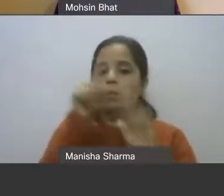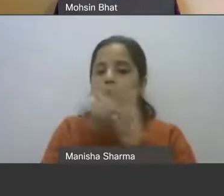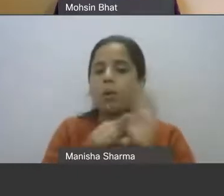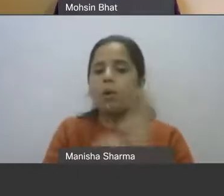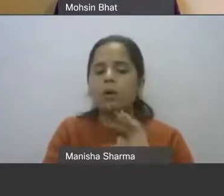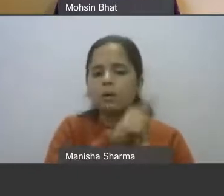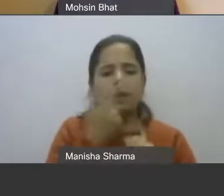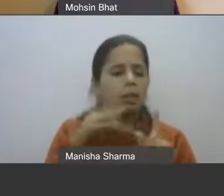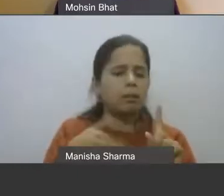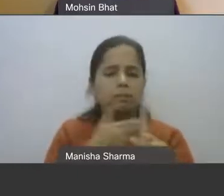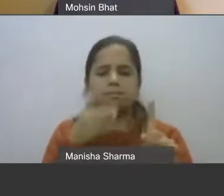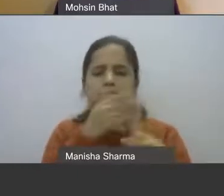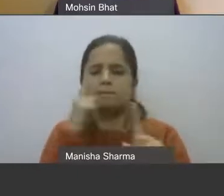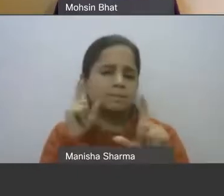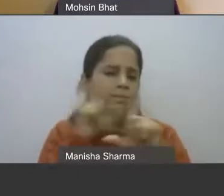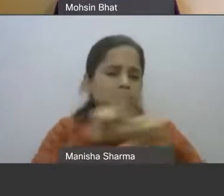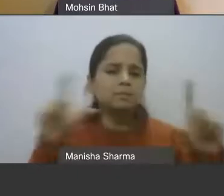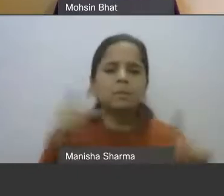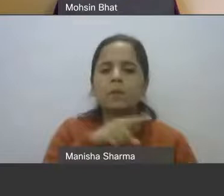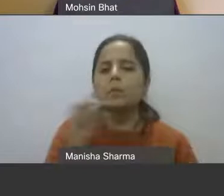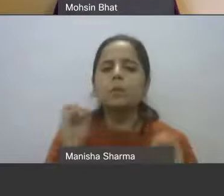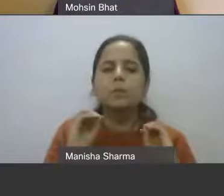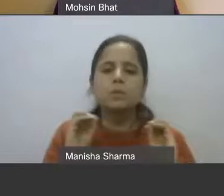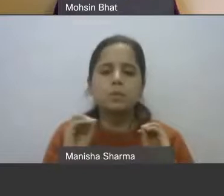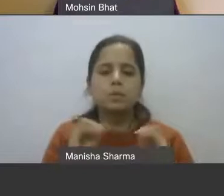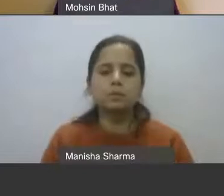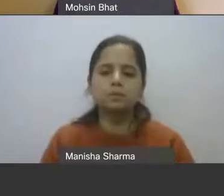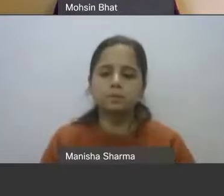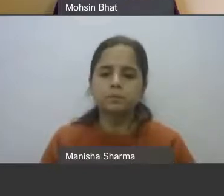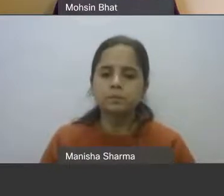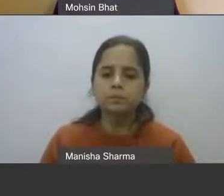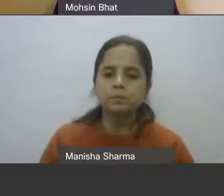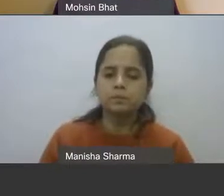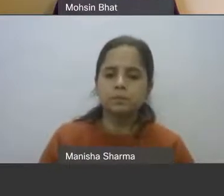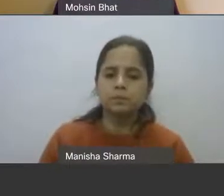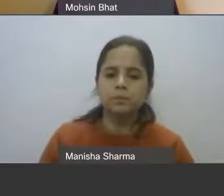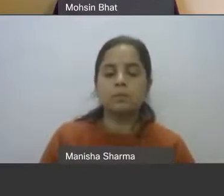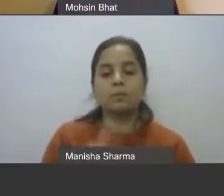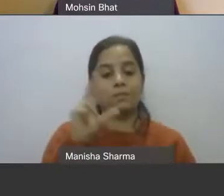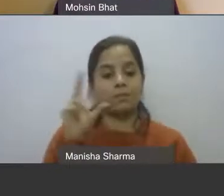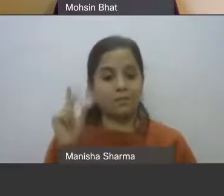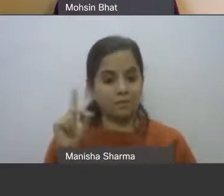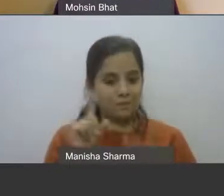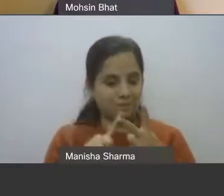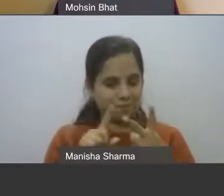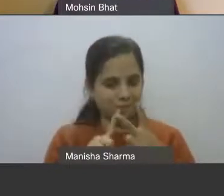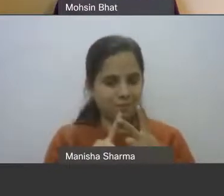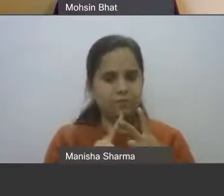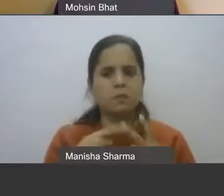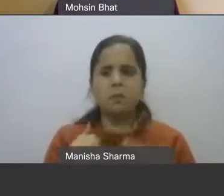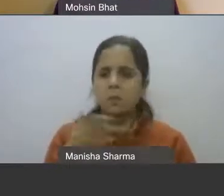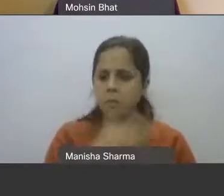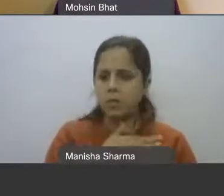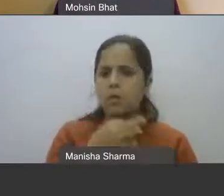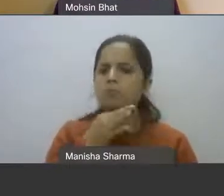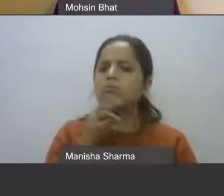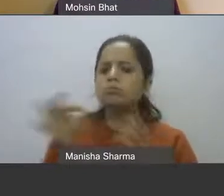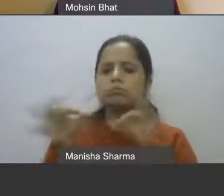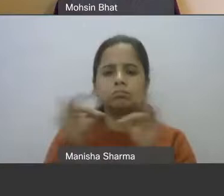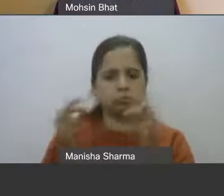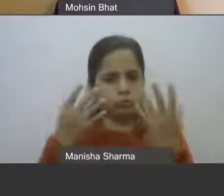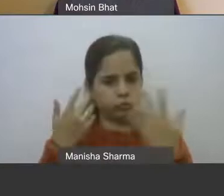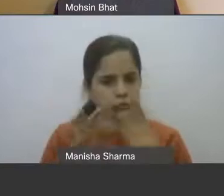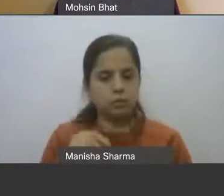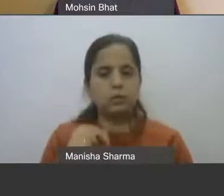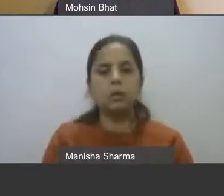creating citizenship enumeration. Now, the second aspect of it, obviously, is what I've already mentioned, which is